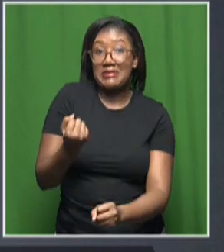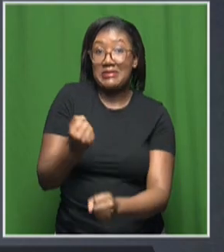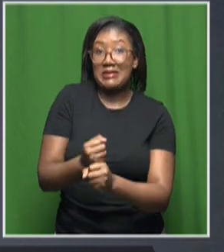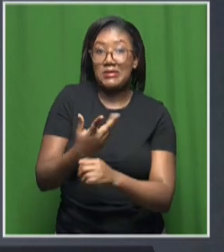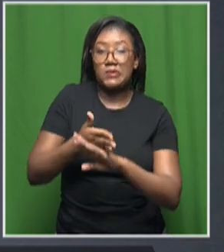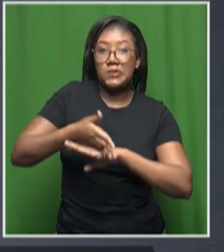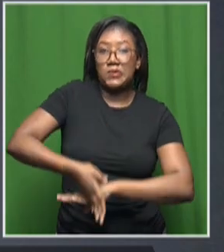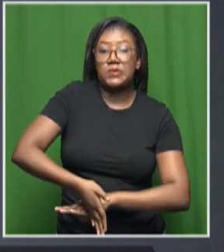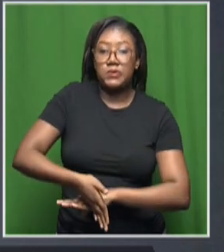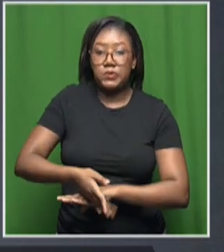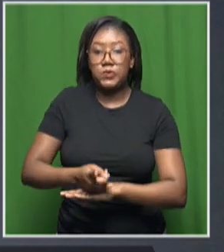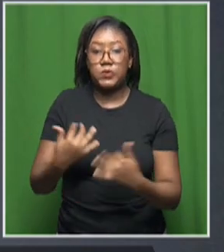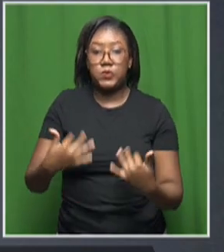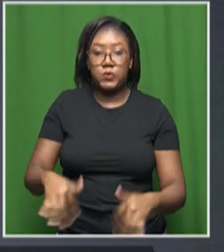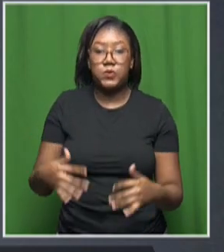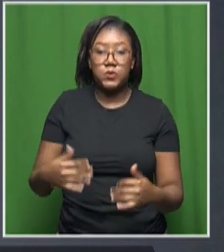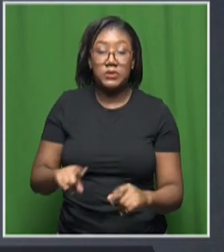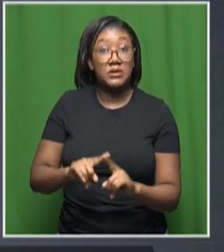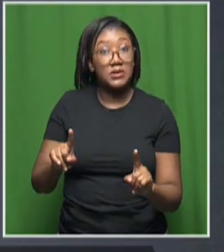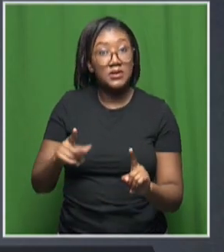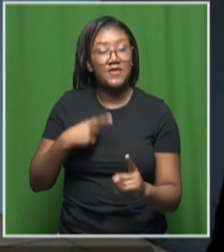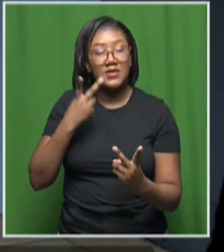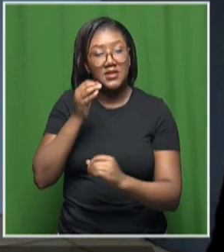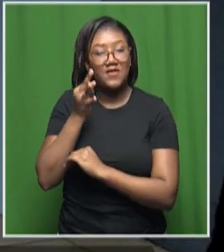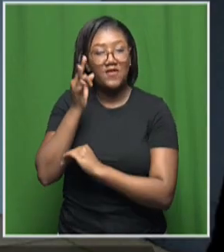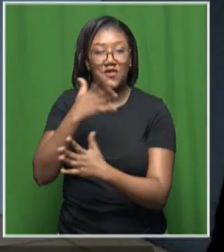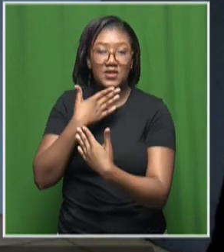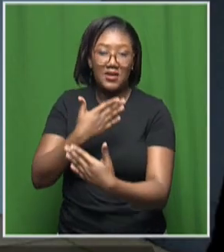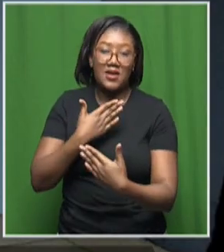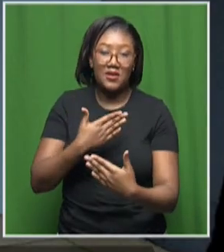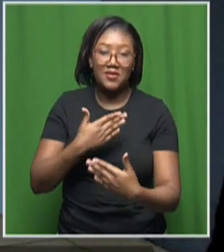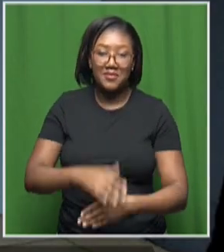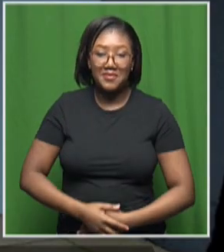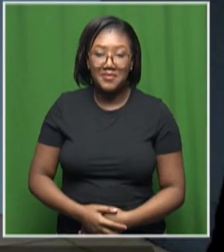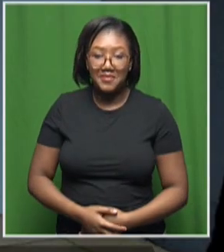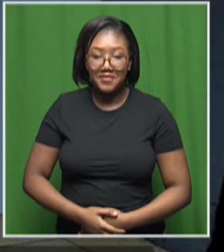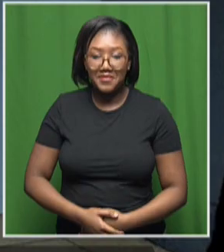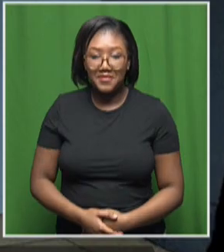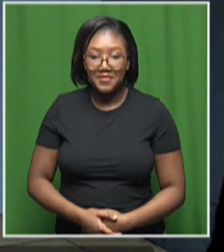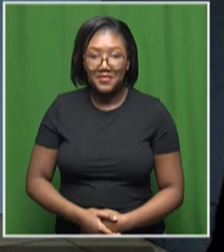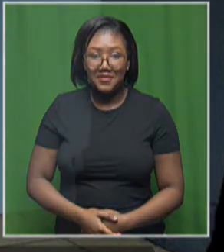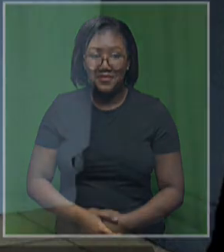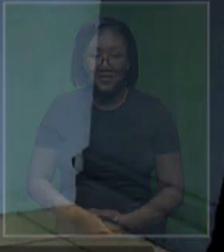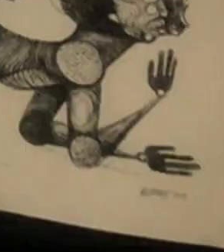his 10-year, it's been received, and also what that future looks like. Thank you to him for joining us at this hour.